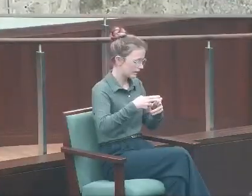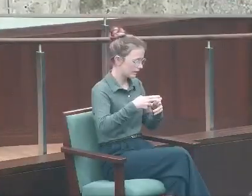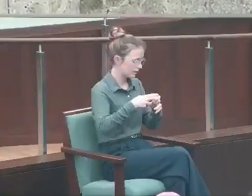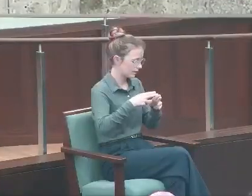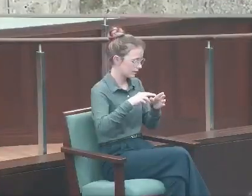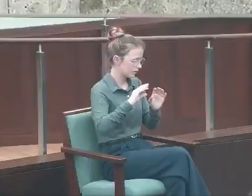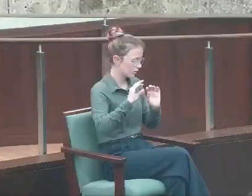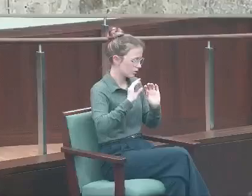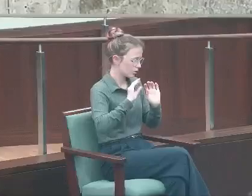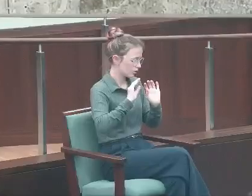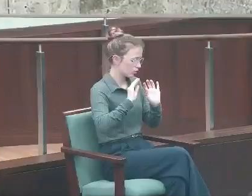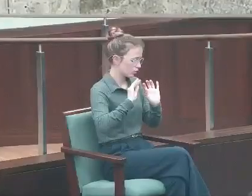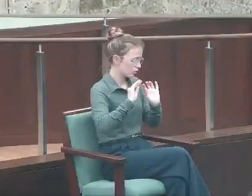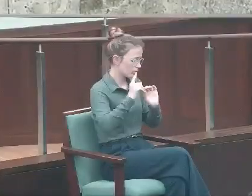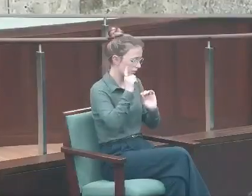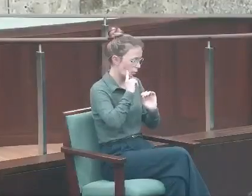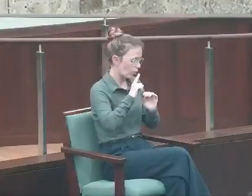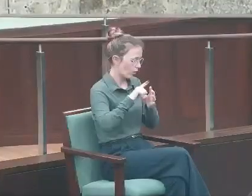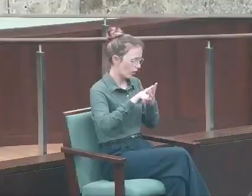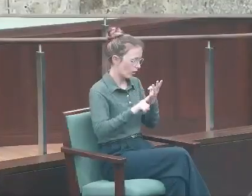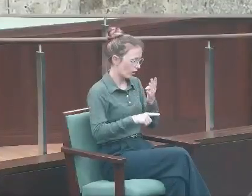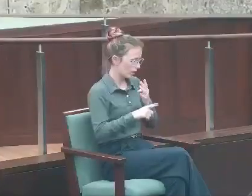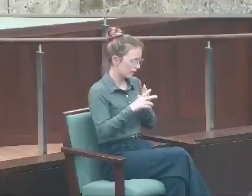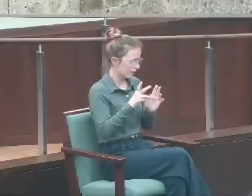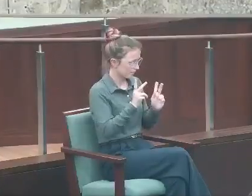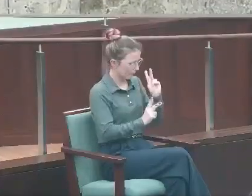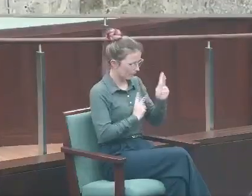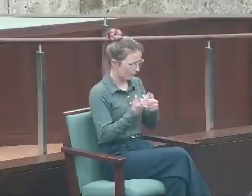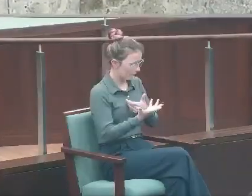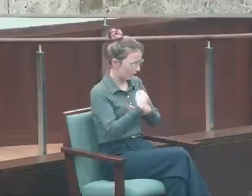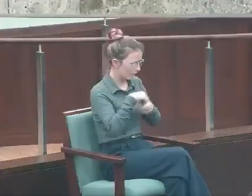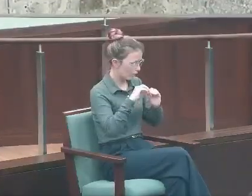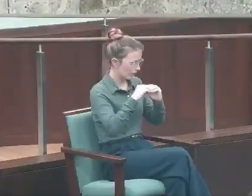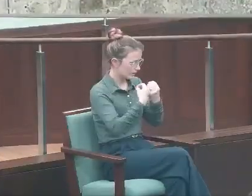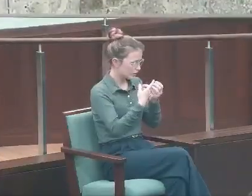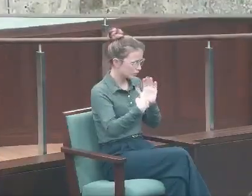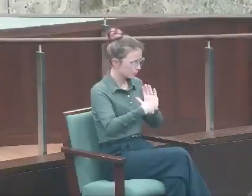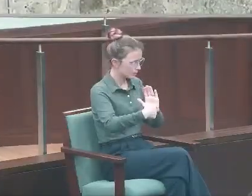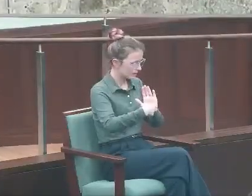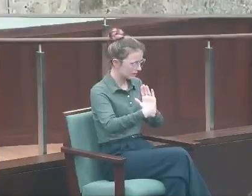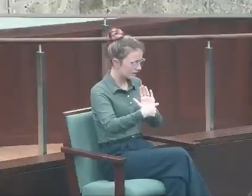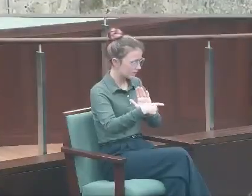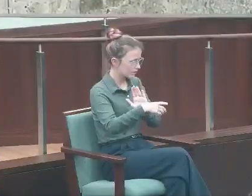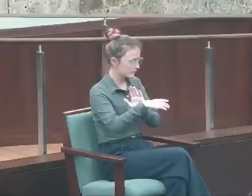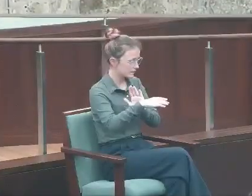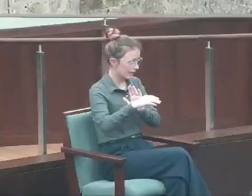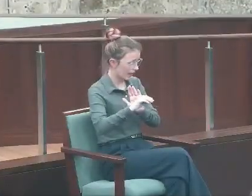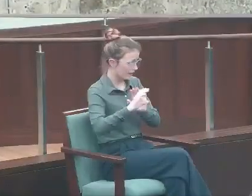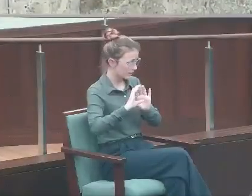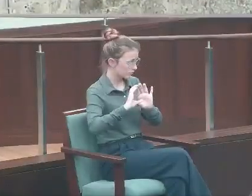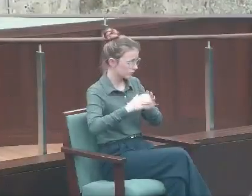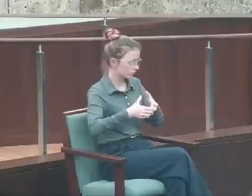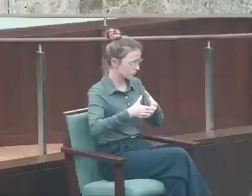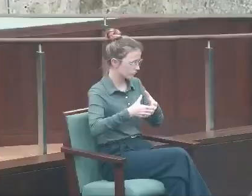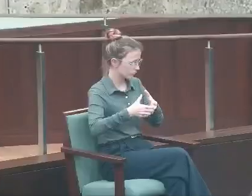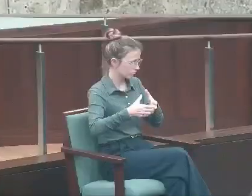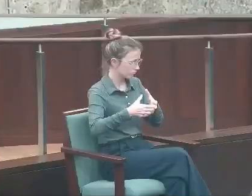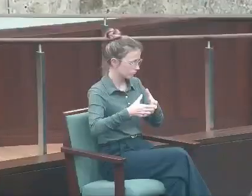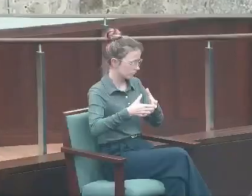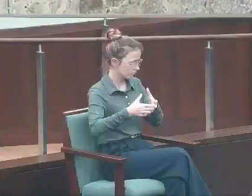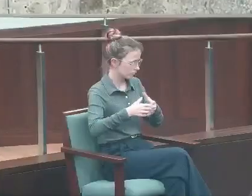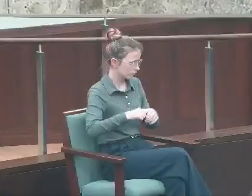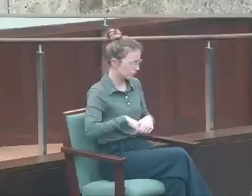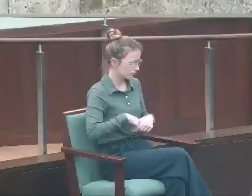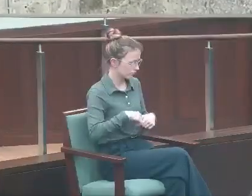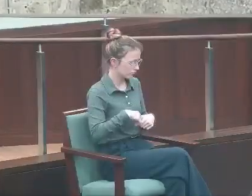recommendation for the following individuals representing organizations and denominations, and they will be serving a